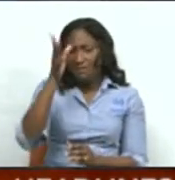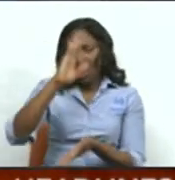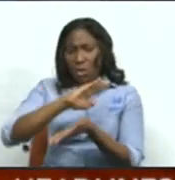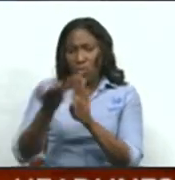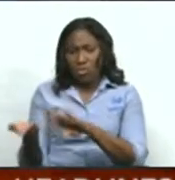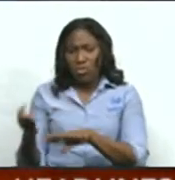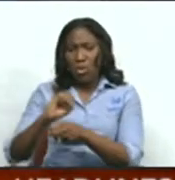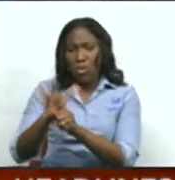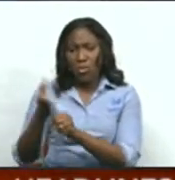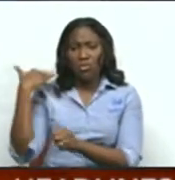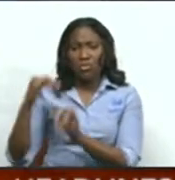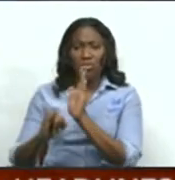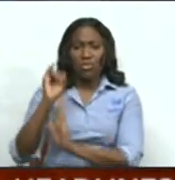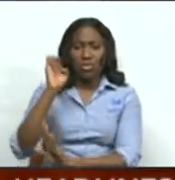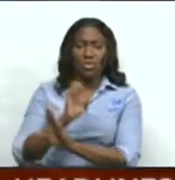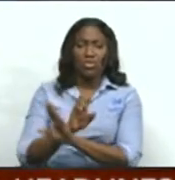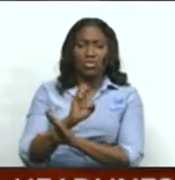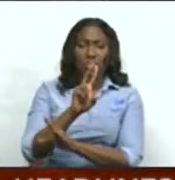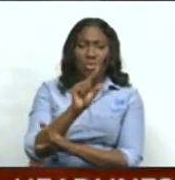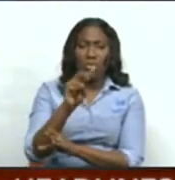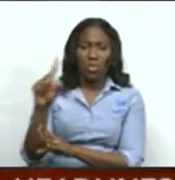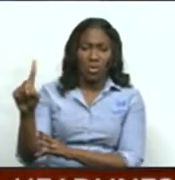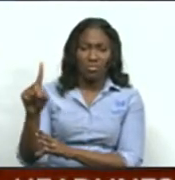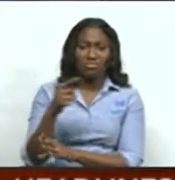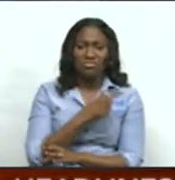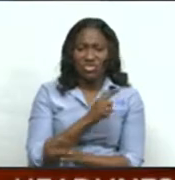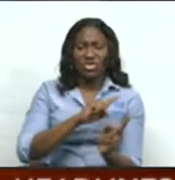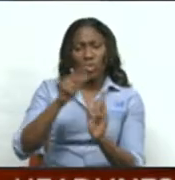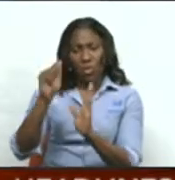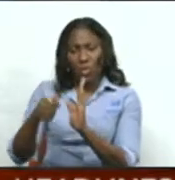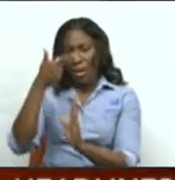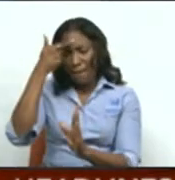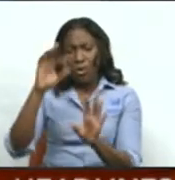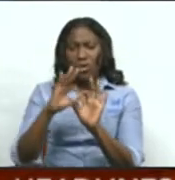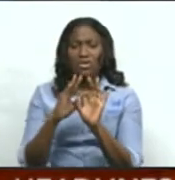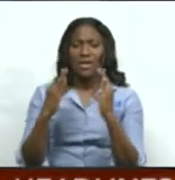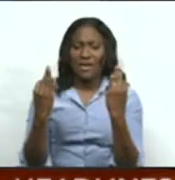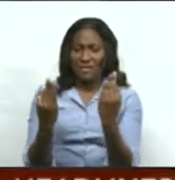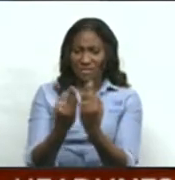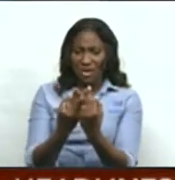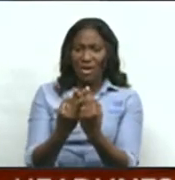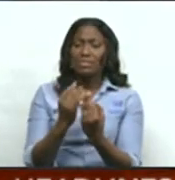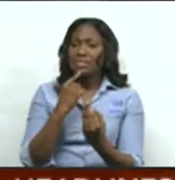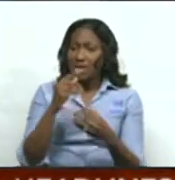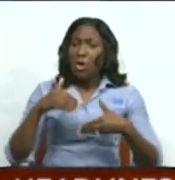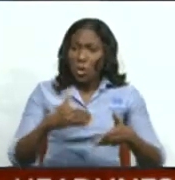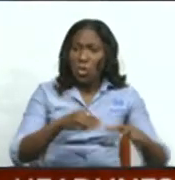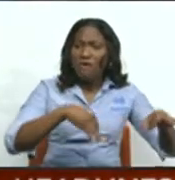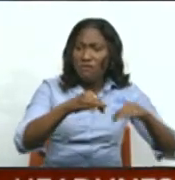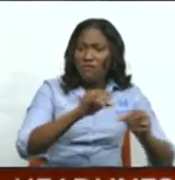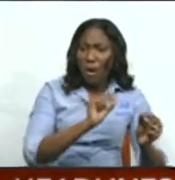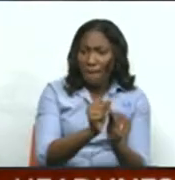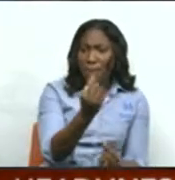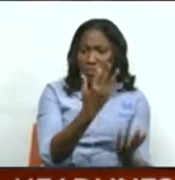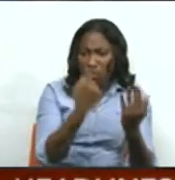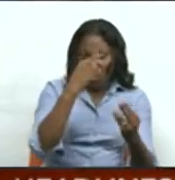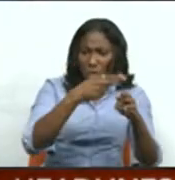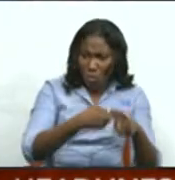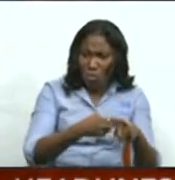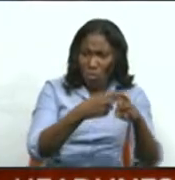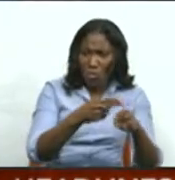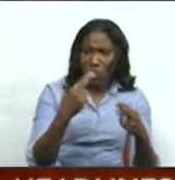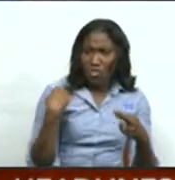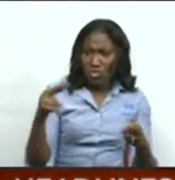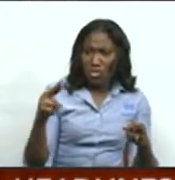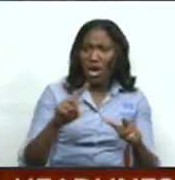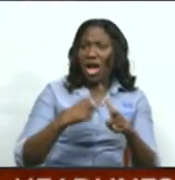back in June 2021. She filed the case after her family was initially granted permission to have a funeral at the Waterloo cremation site